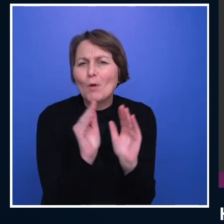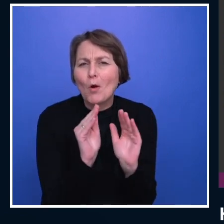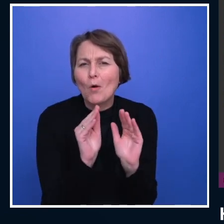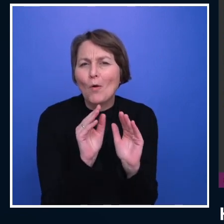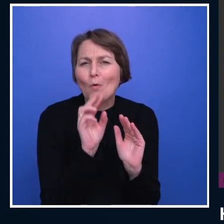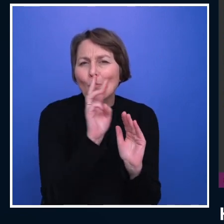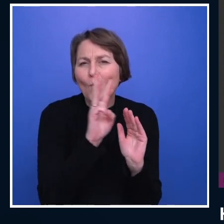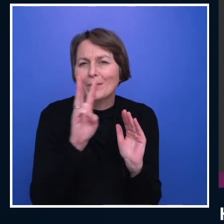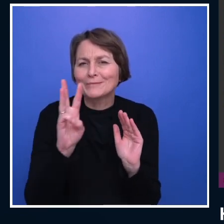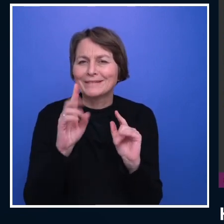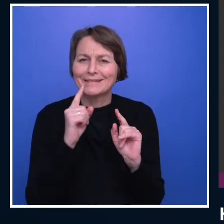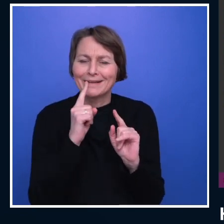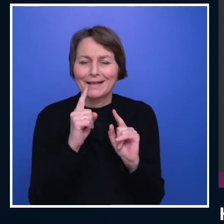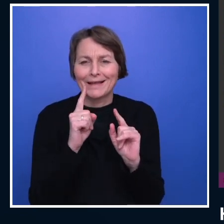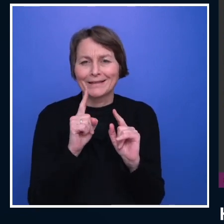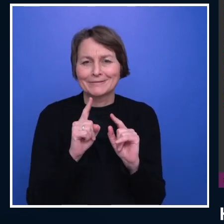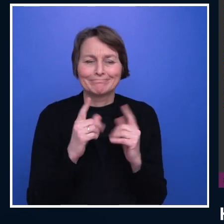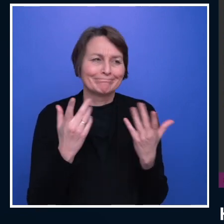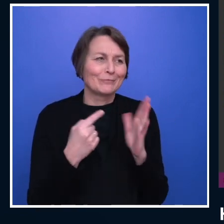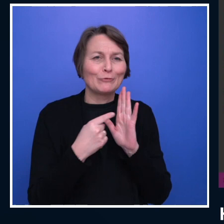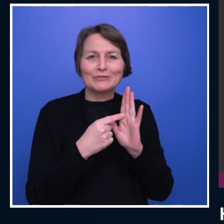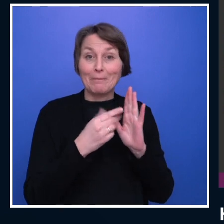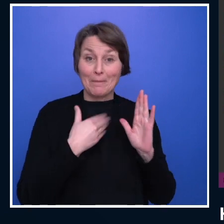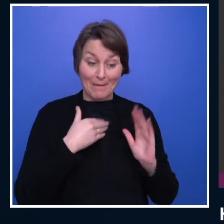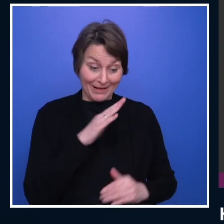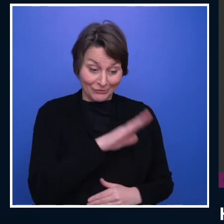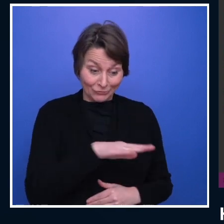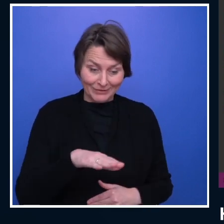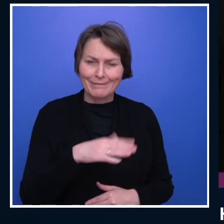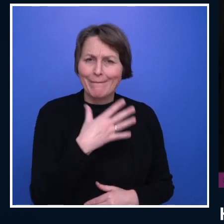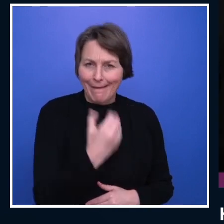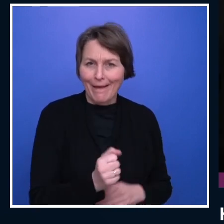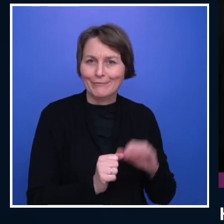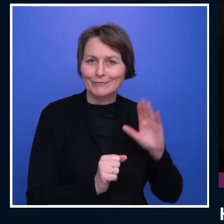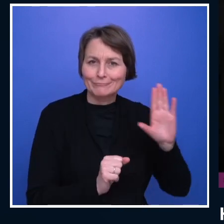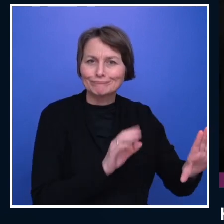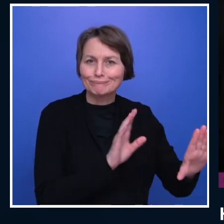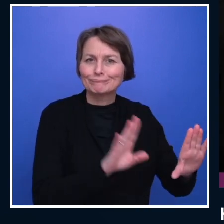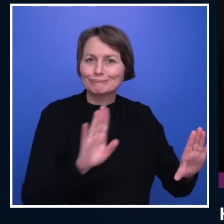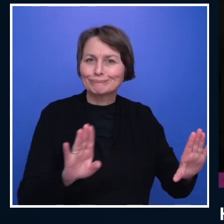blog and little brochureware websites like